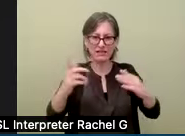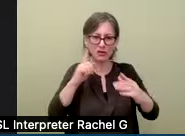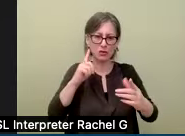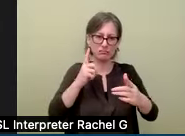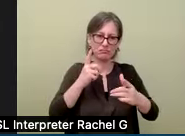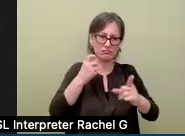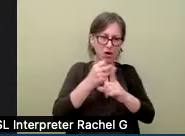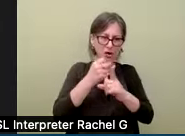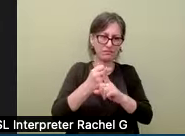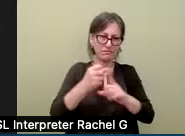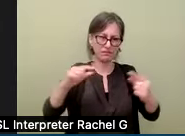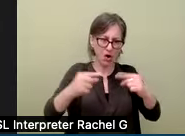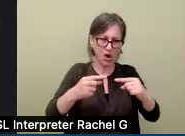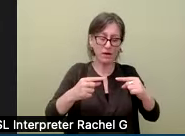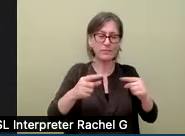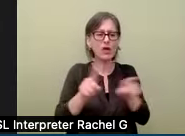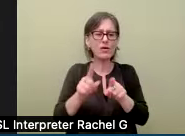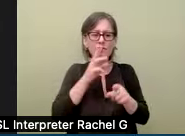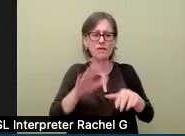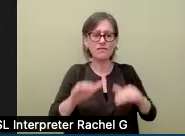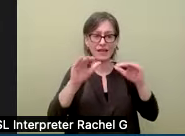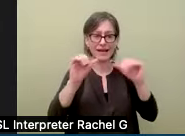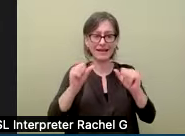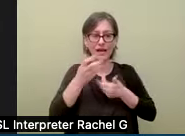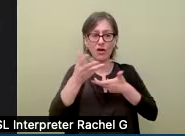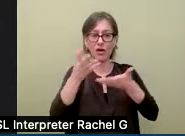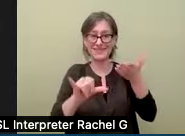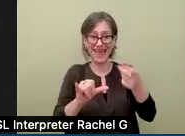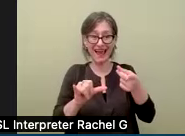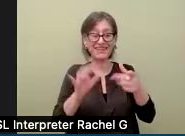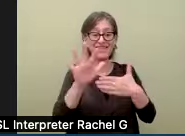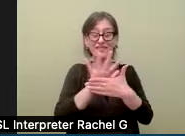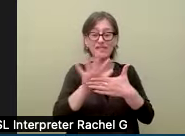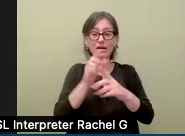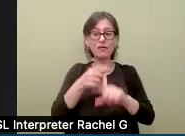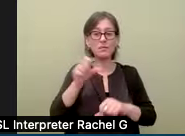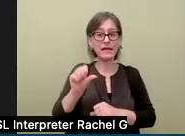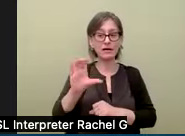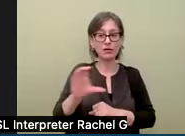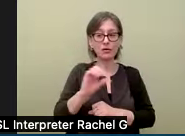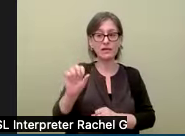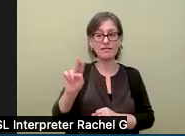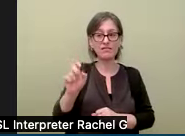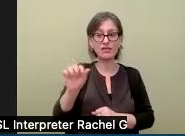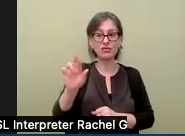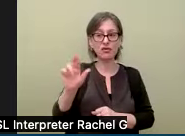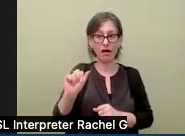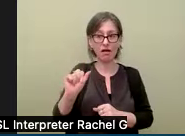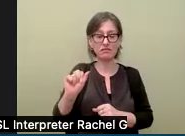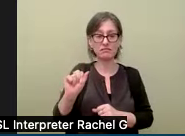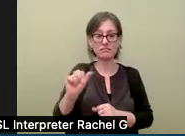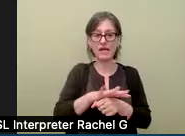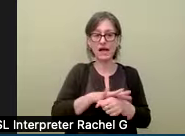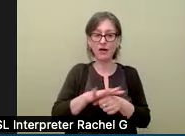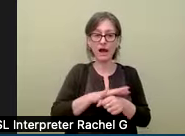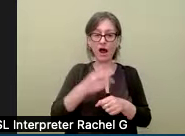However, flooding from tsunamis can also look like this. These are videos from Santa Cruz and Ventura harbors. It doesn't take